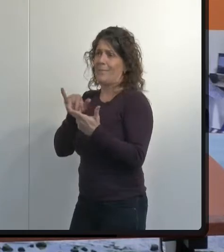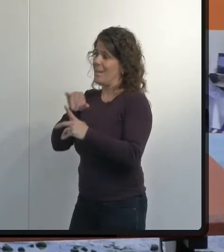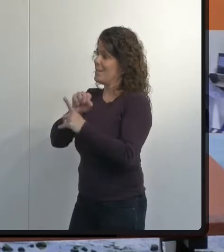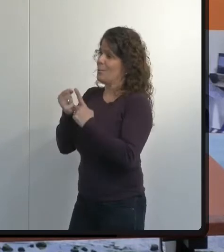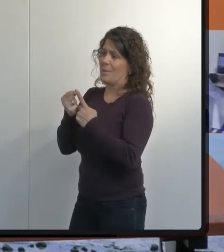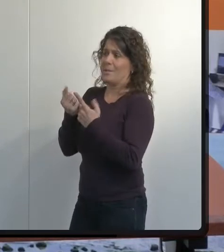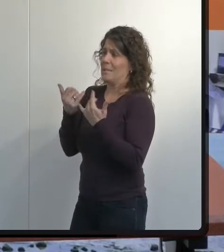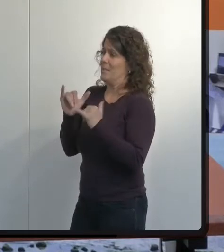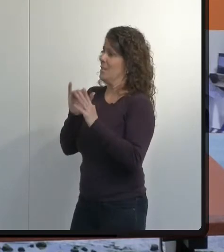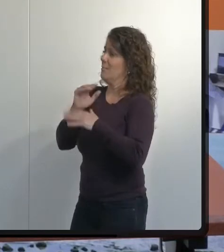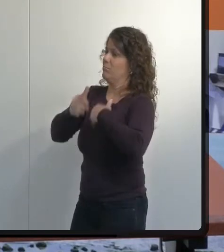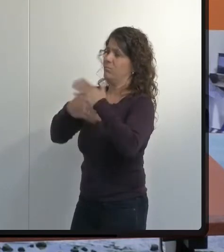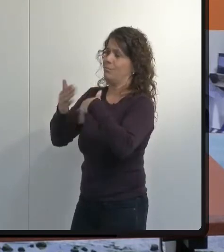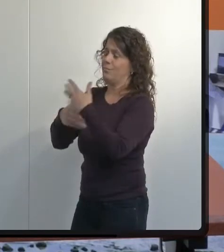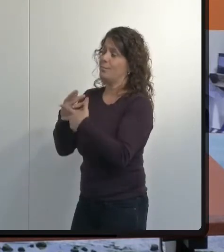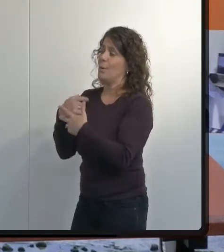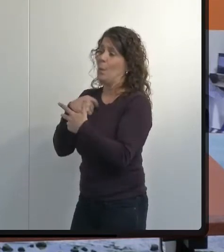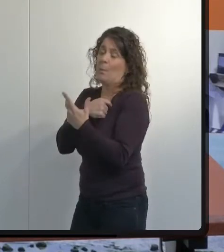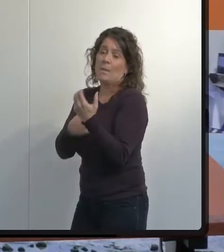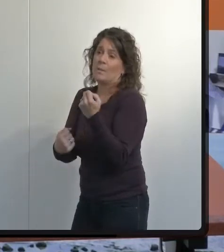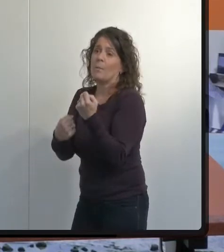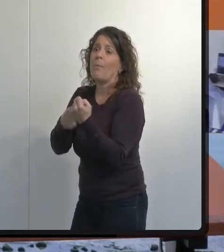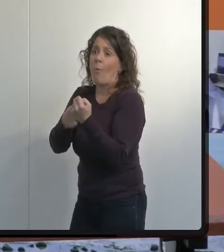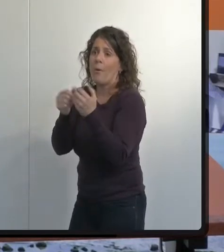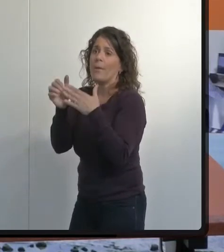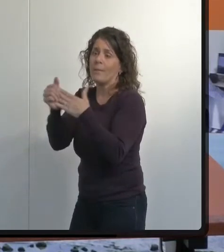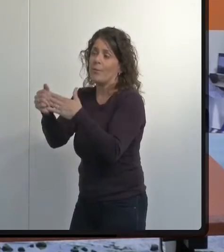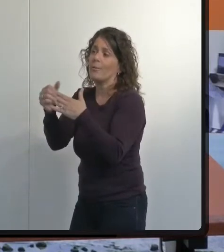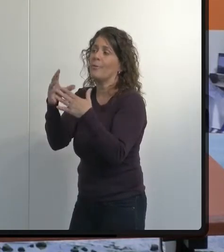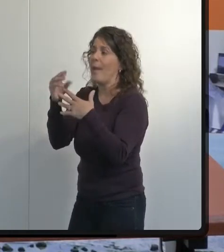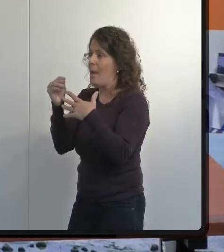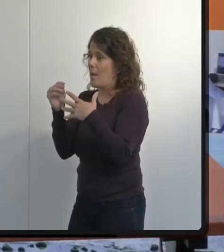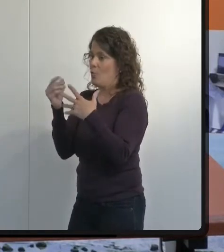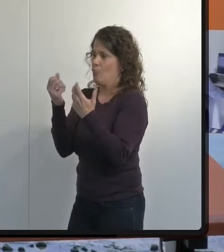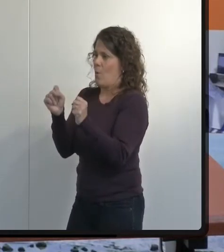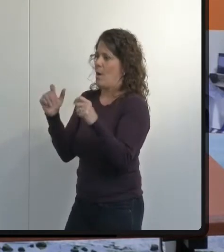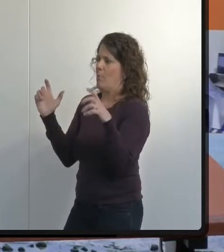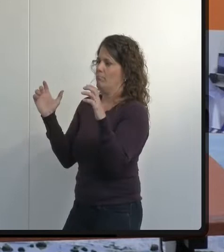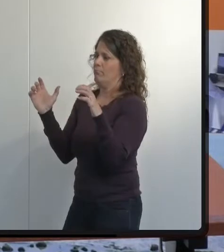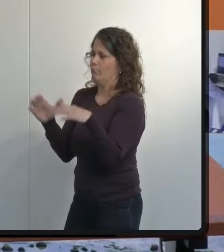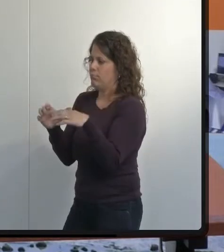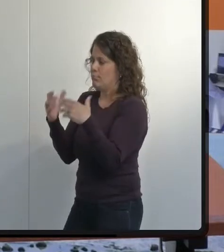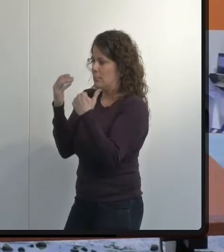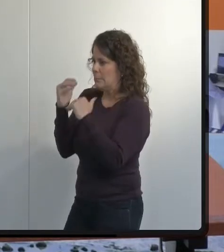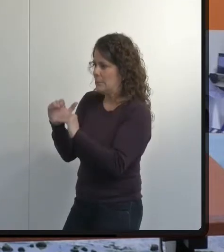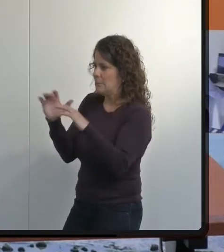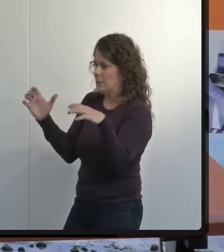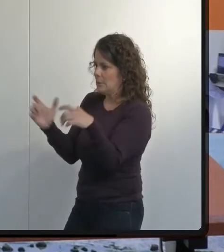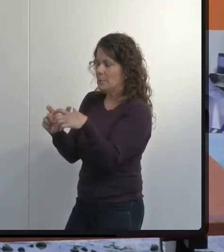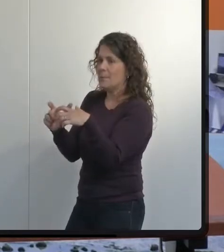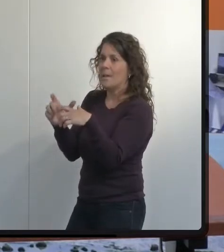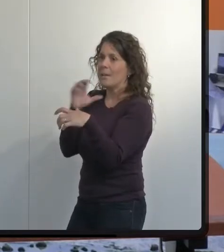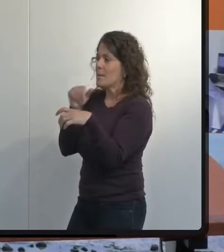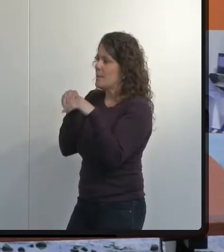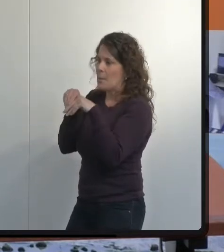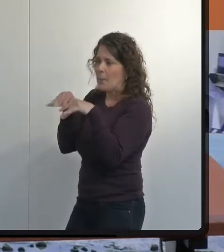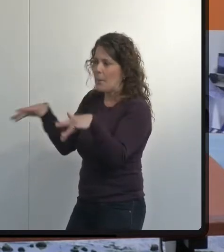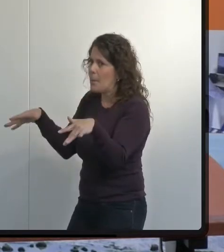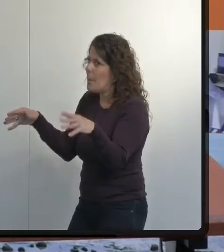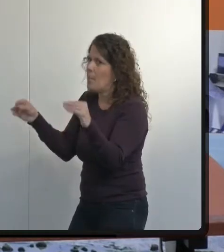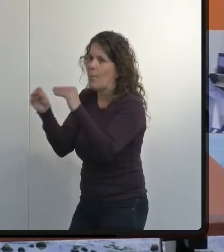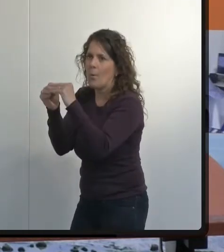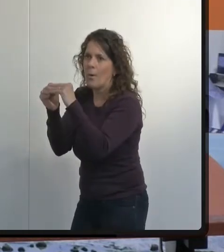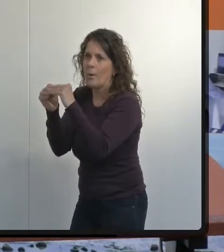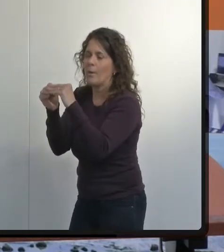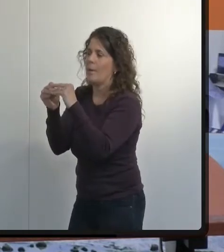the prison leadership in the containment and making sure that it doesn't go further or that